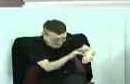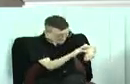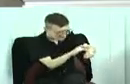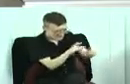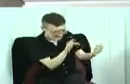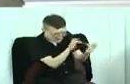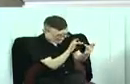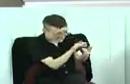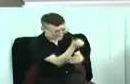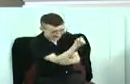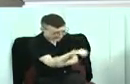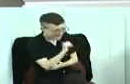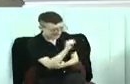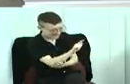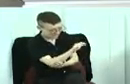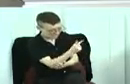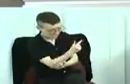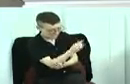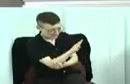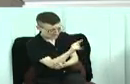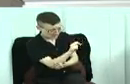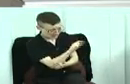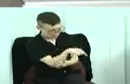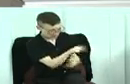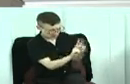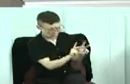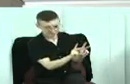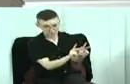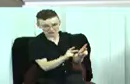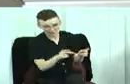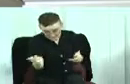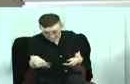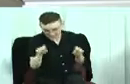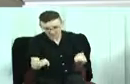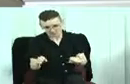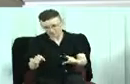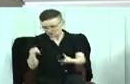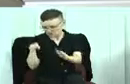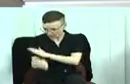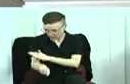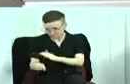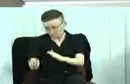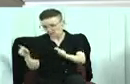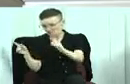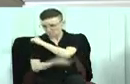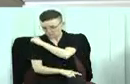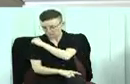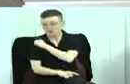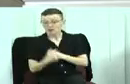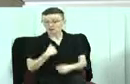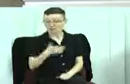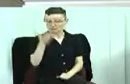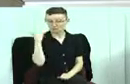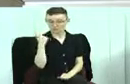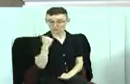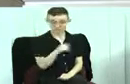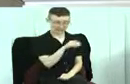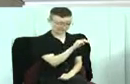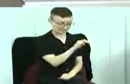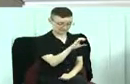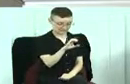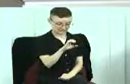LGBTQ can be killed or punished or put to jail. When I was the executive pastor at MCC